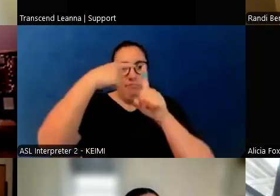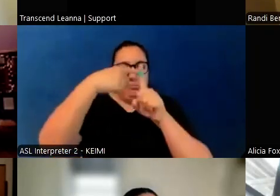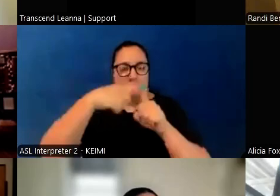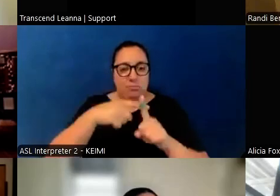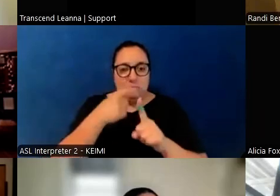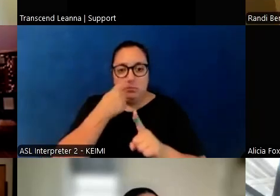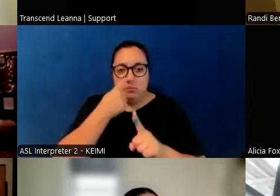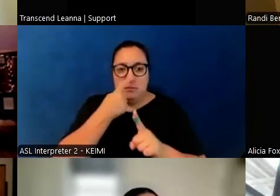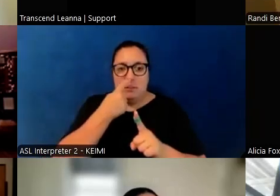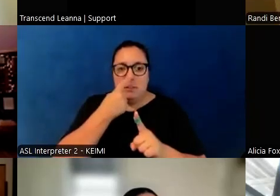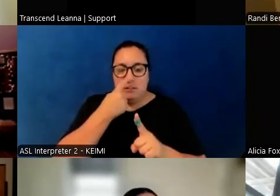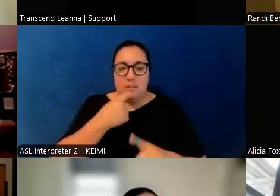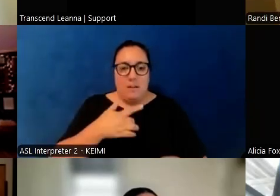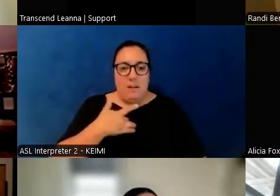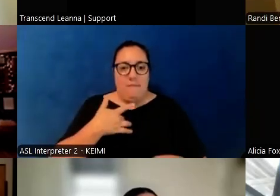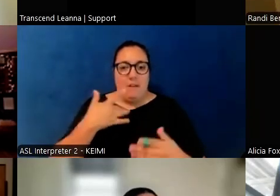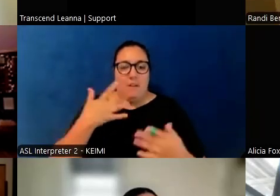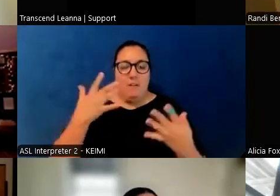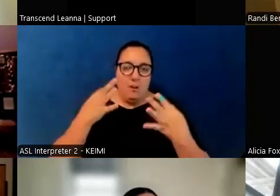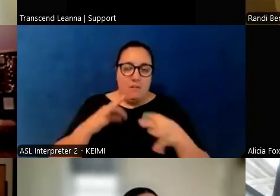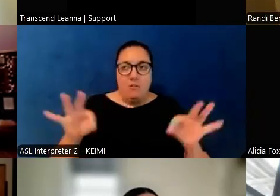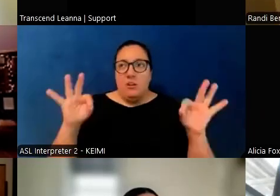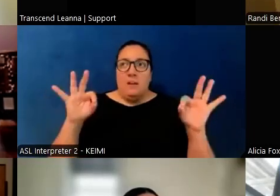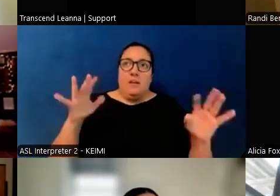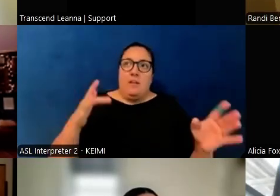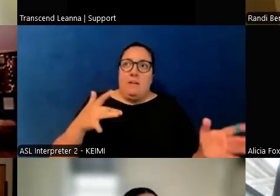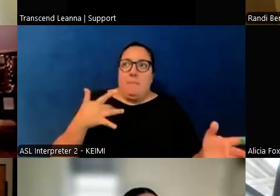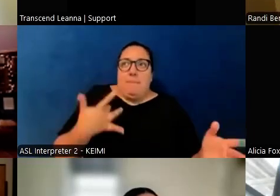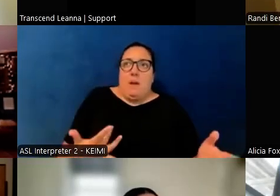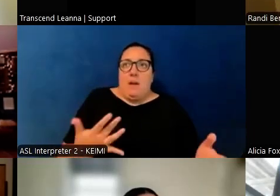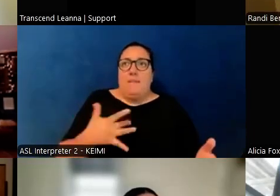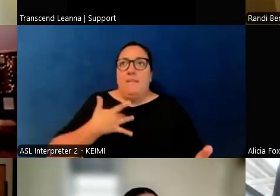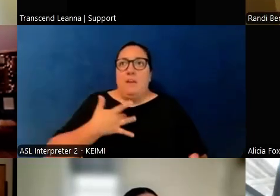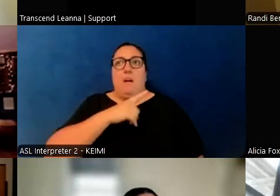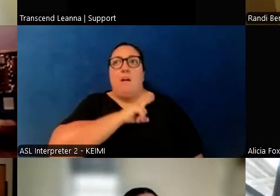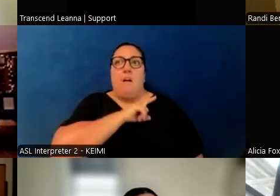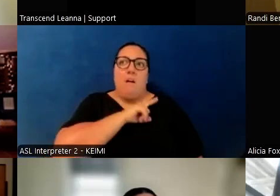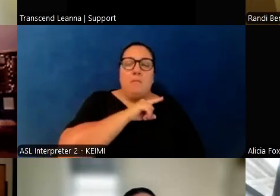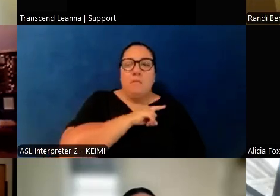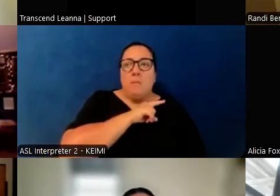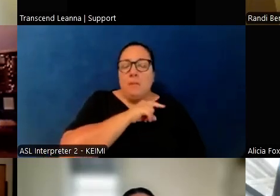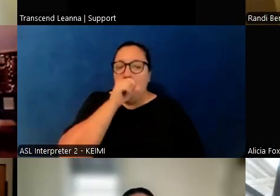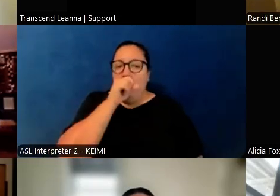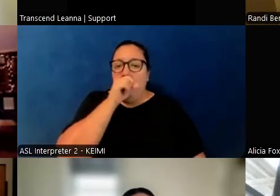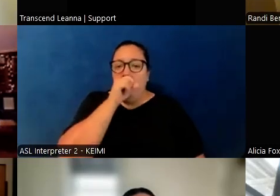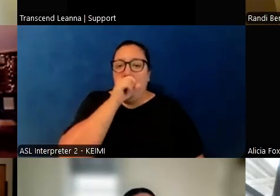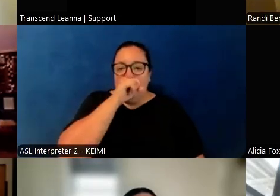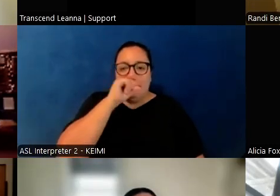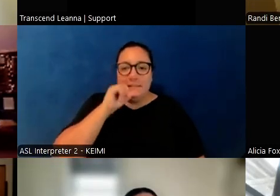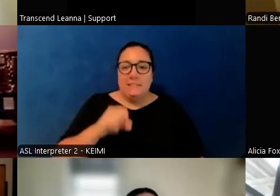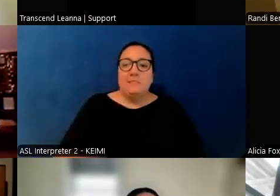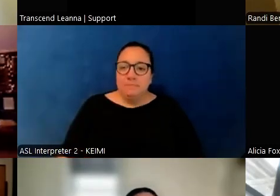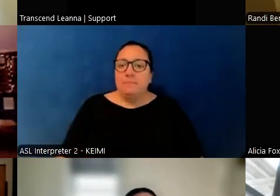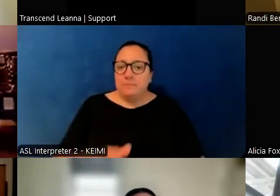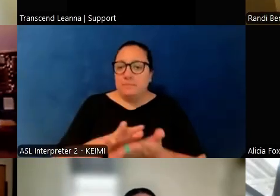just frees me from the tendency, again, like I was saying at the top of this comment, to feel guilty whenever you have to ask for help